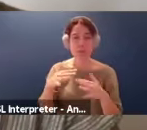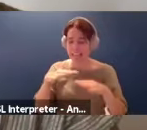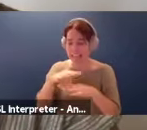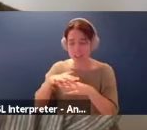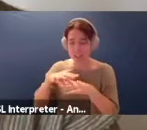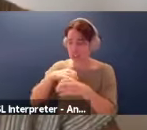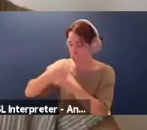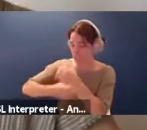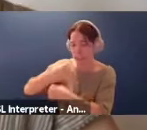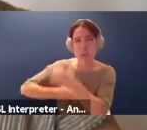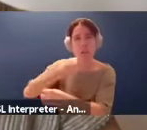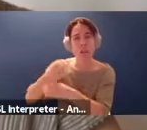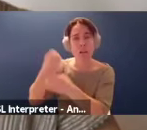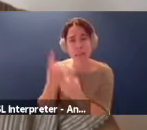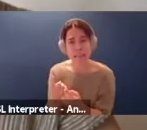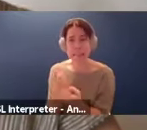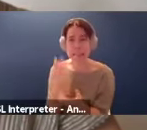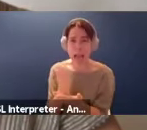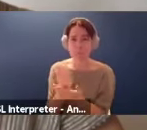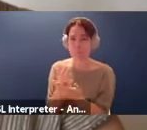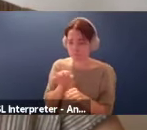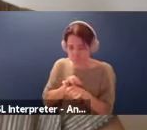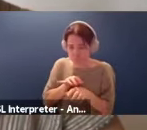transmitted that is very deeply deeply toxic